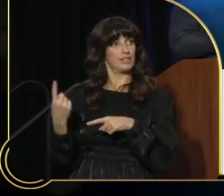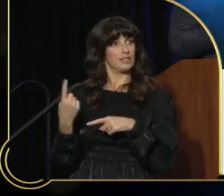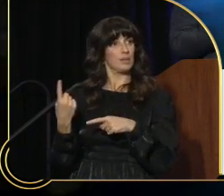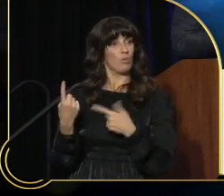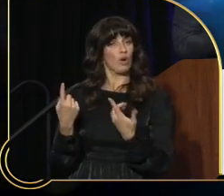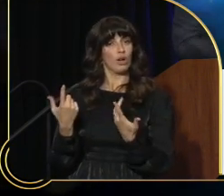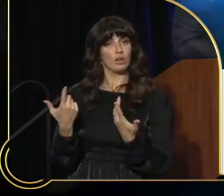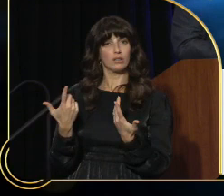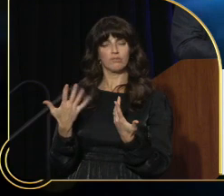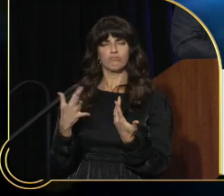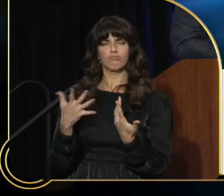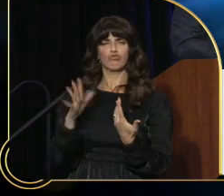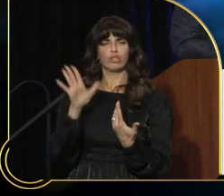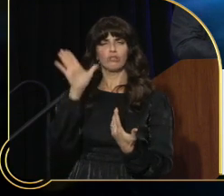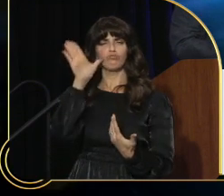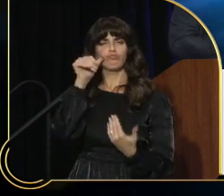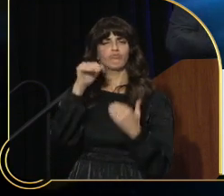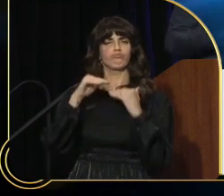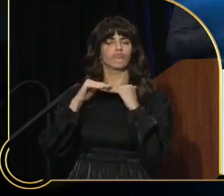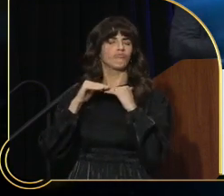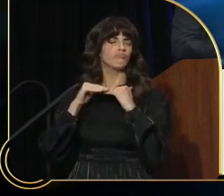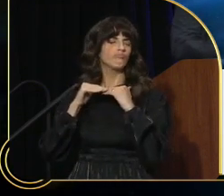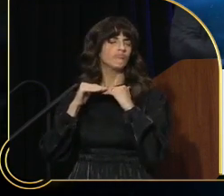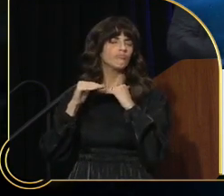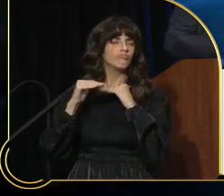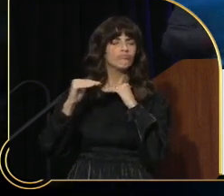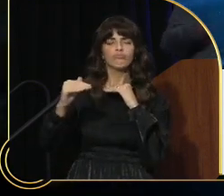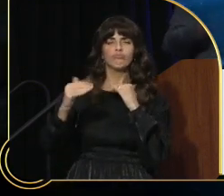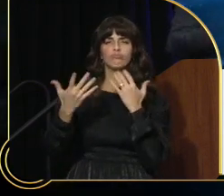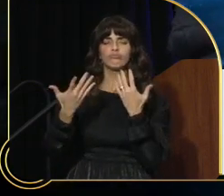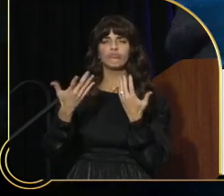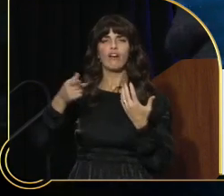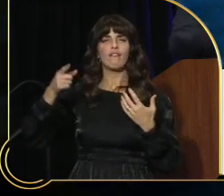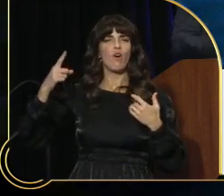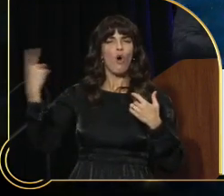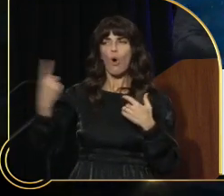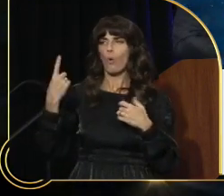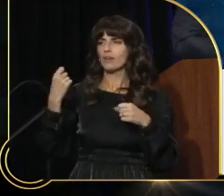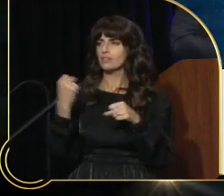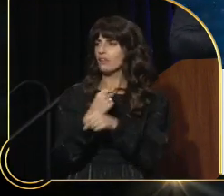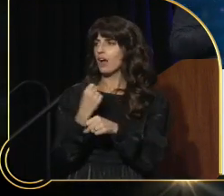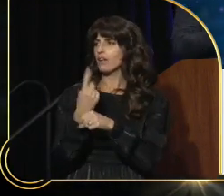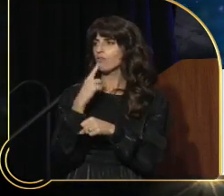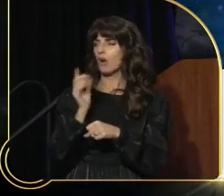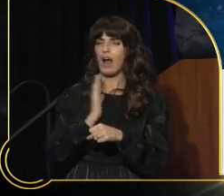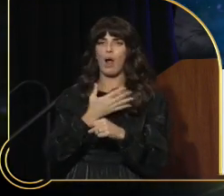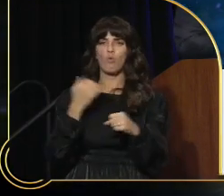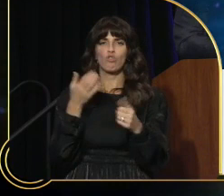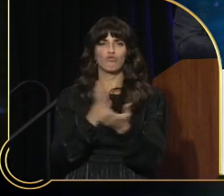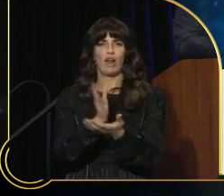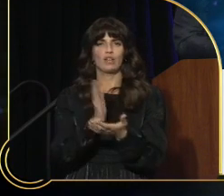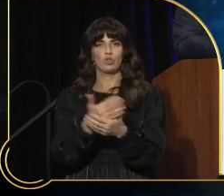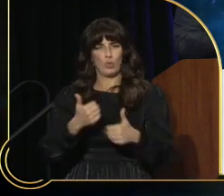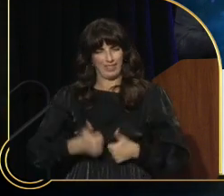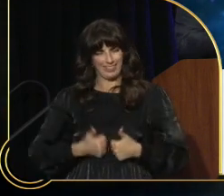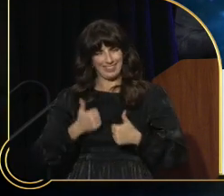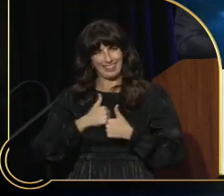been unwavering in a stance of fighting for our right to live in